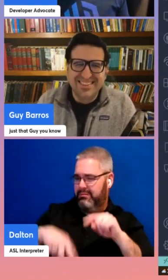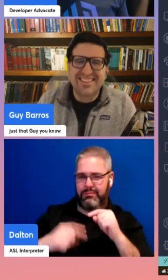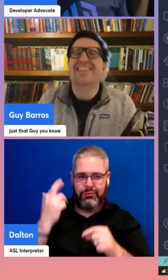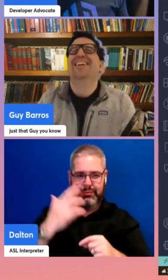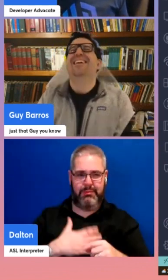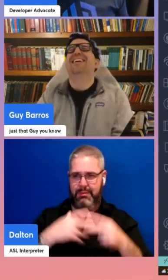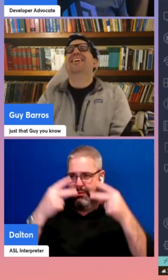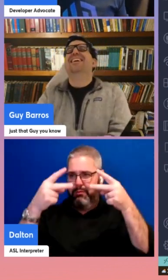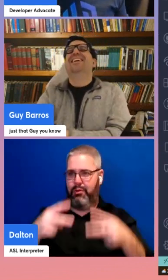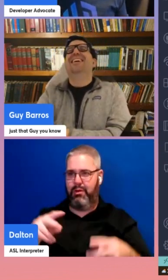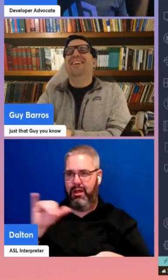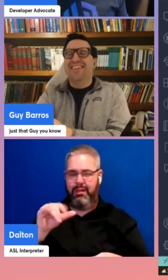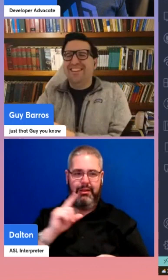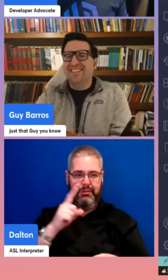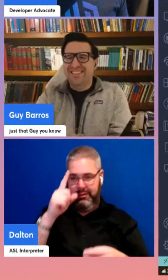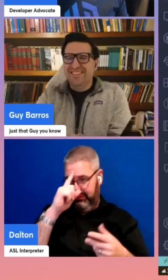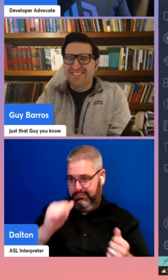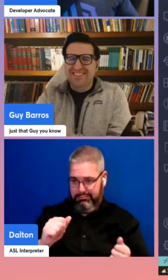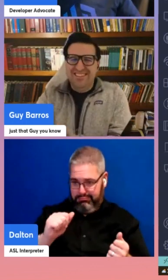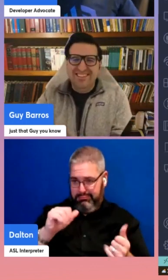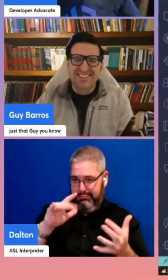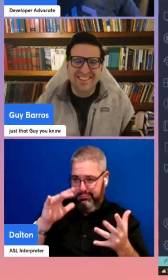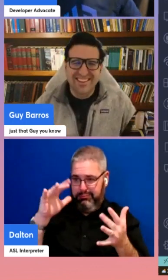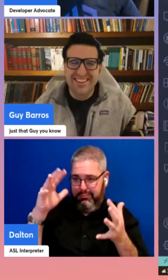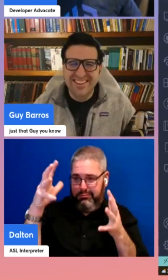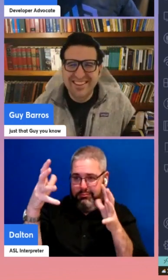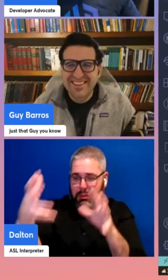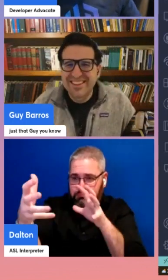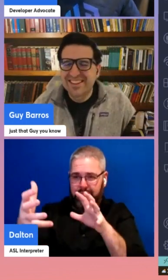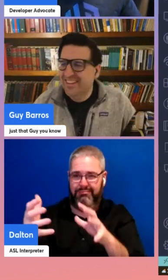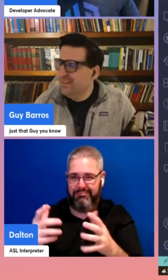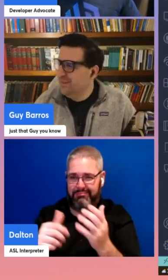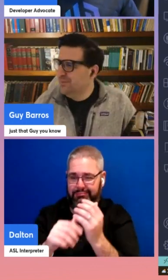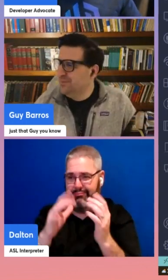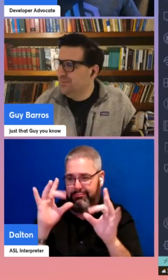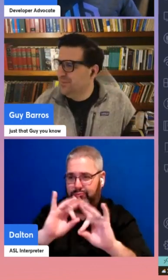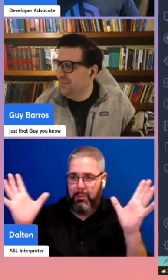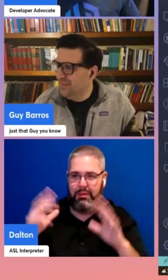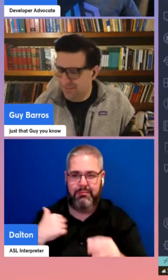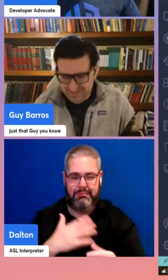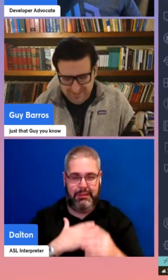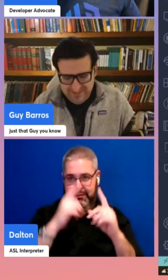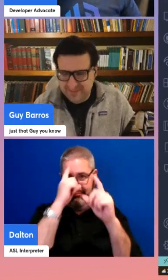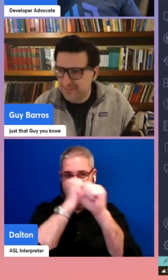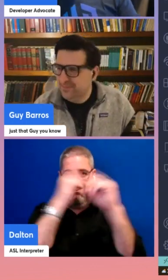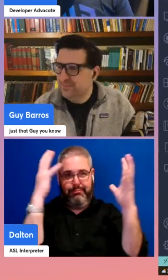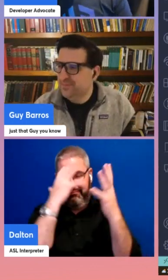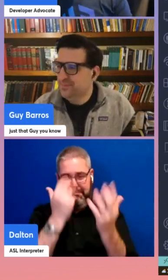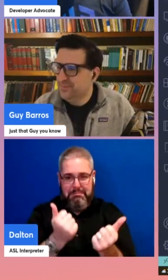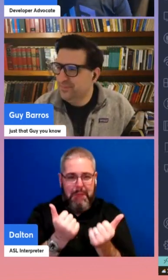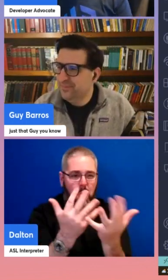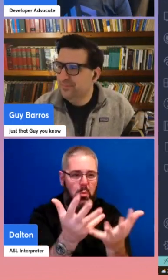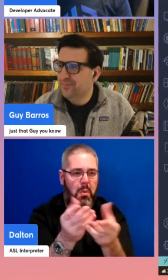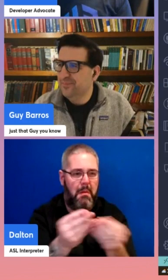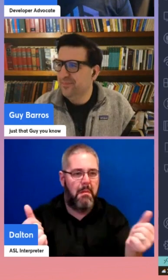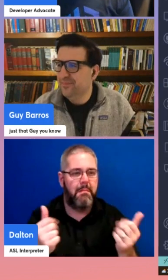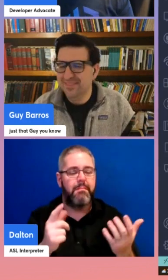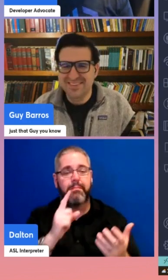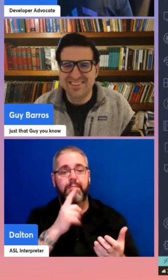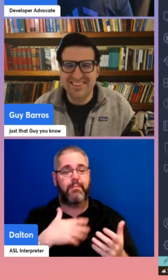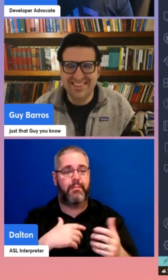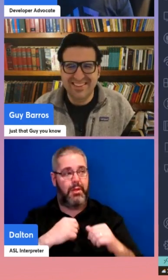code's like a dumpster fire. So therefore, that means that all of the secrets will have been incinerated. I probably write the most secure